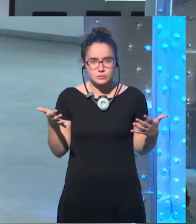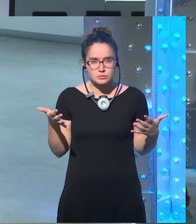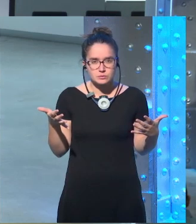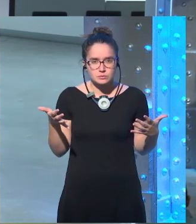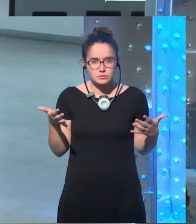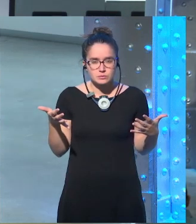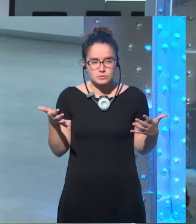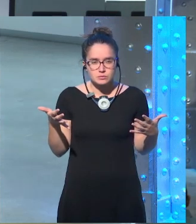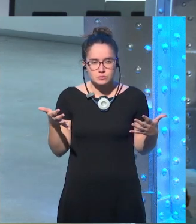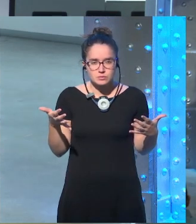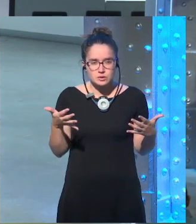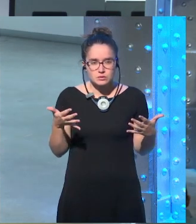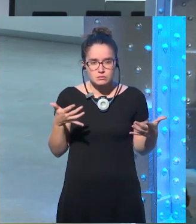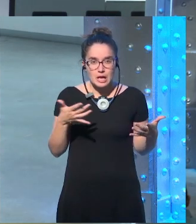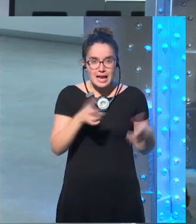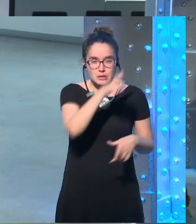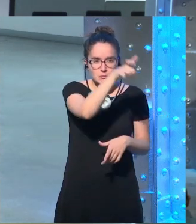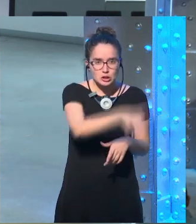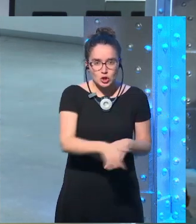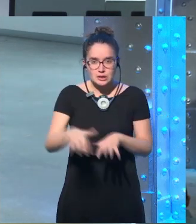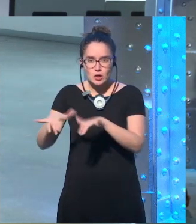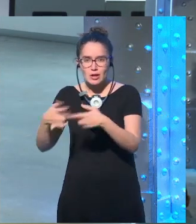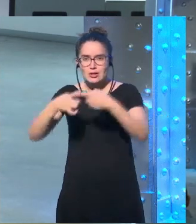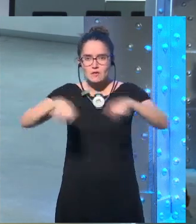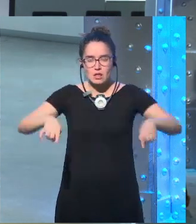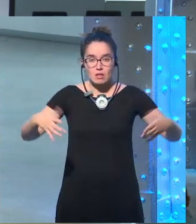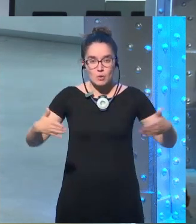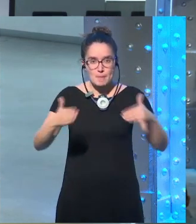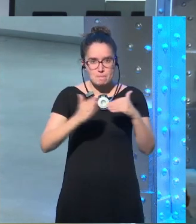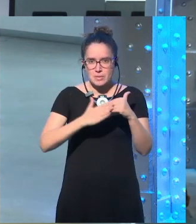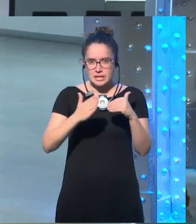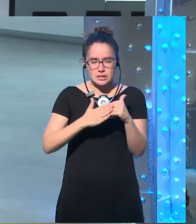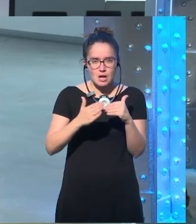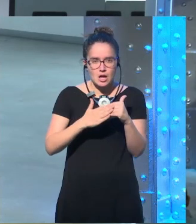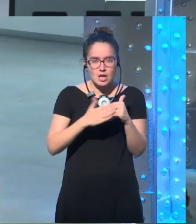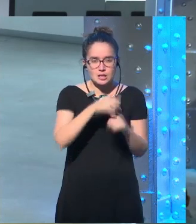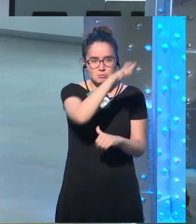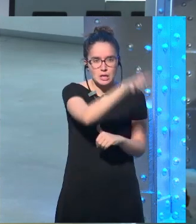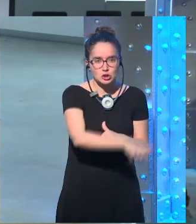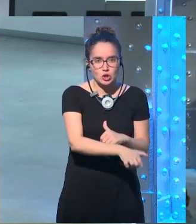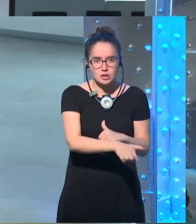The computer was an occupation or a profession mainly employing women to do